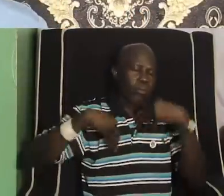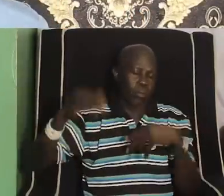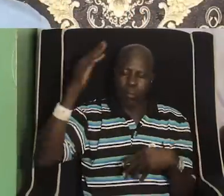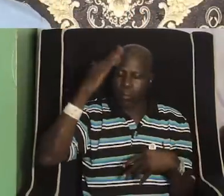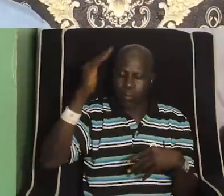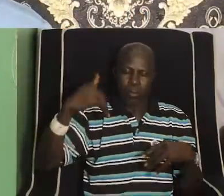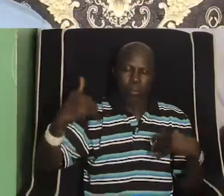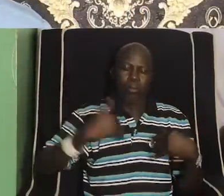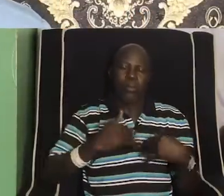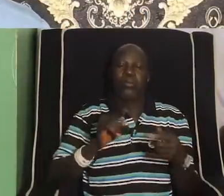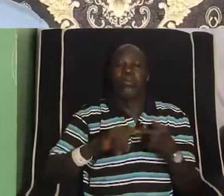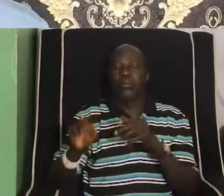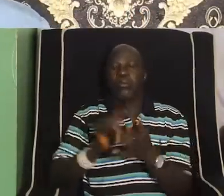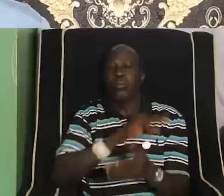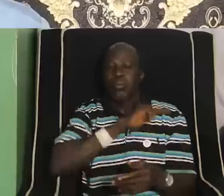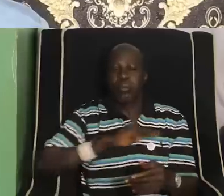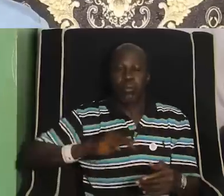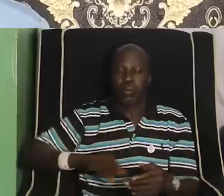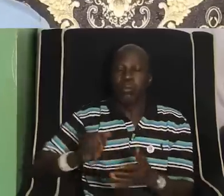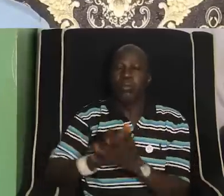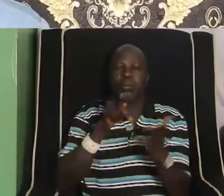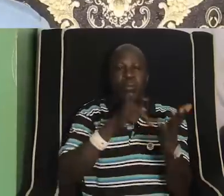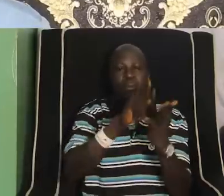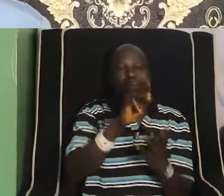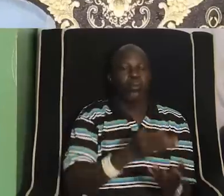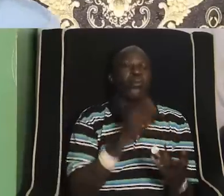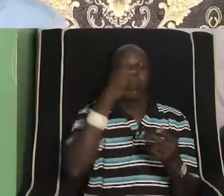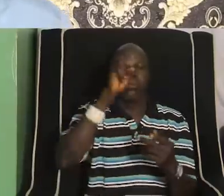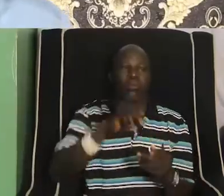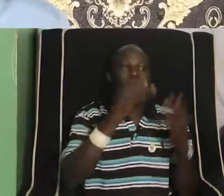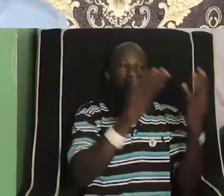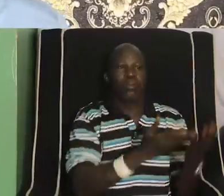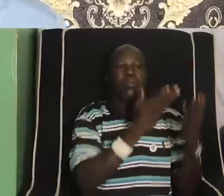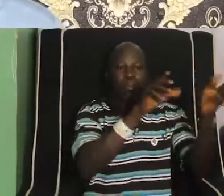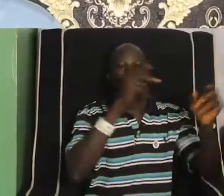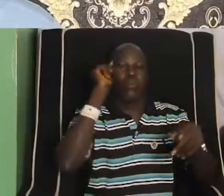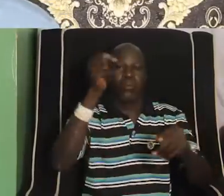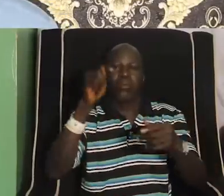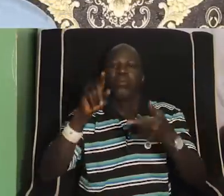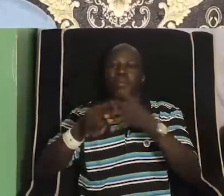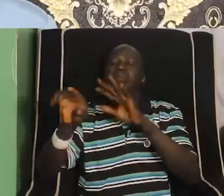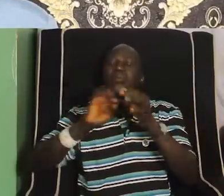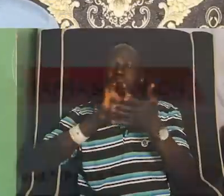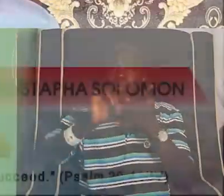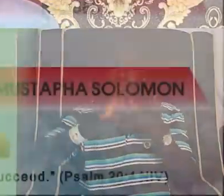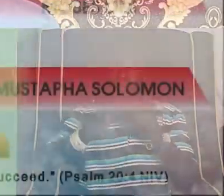heart to do anything for this ministry. Sorry, my dear. Pray your covenant offering, your tithe. Write your account number.